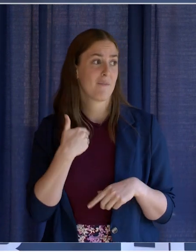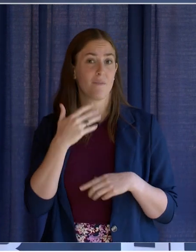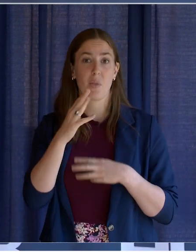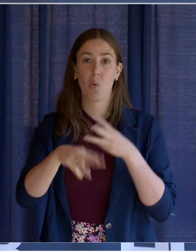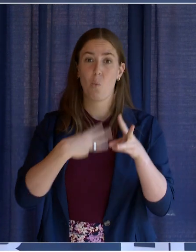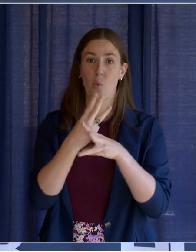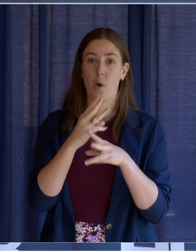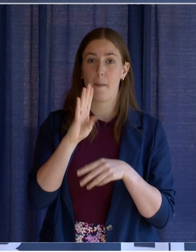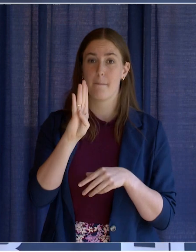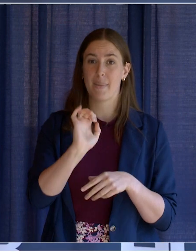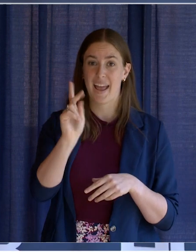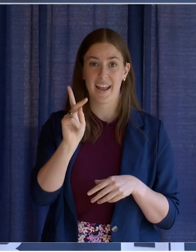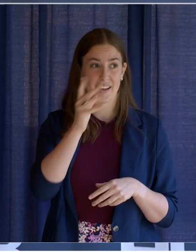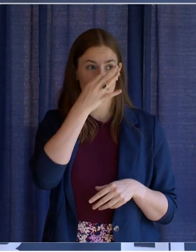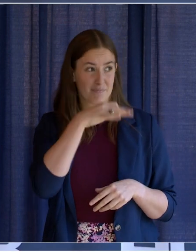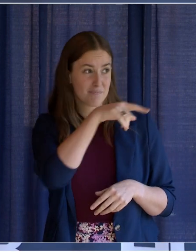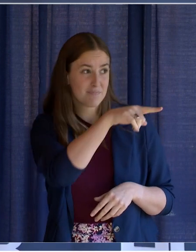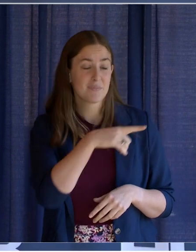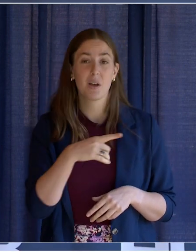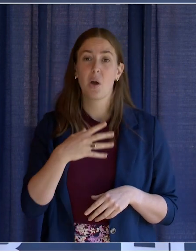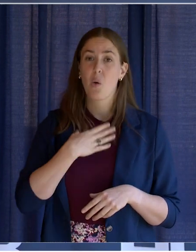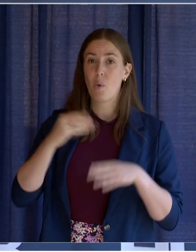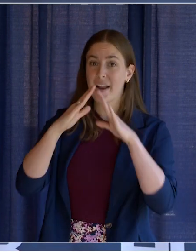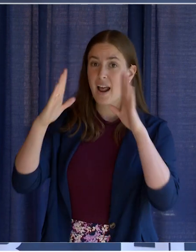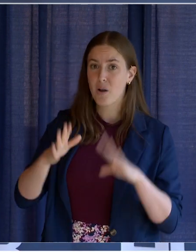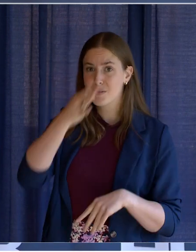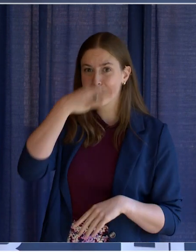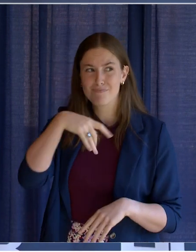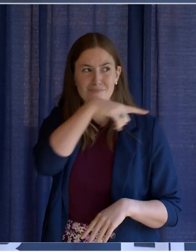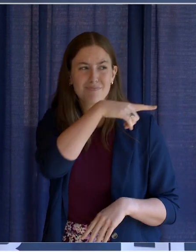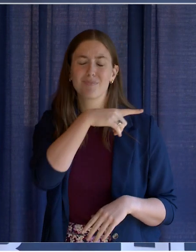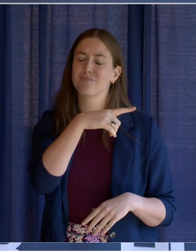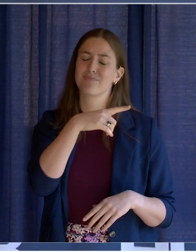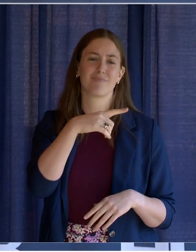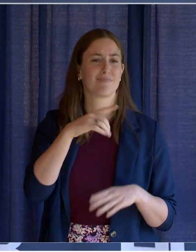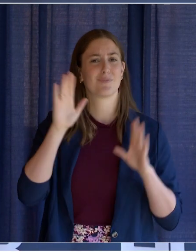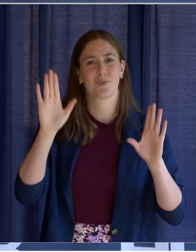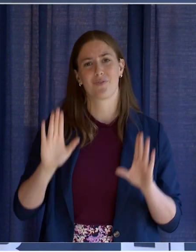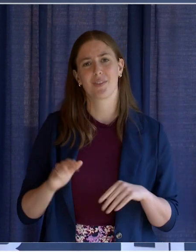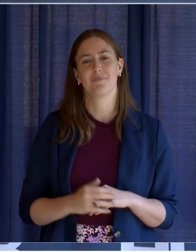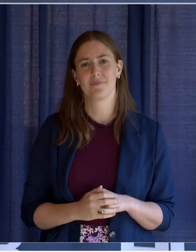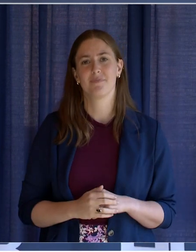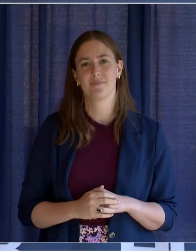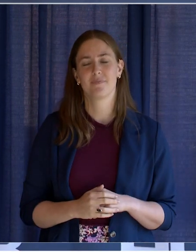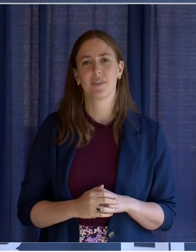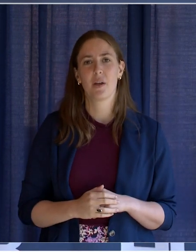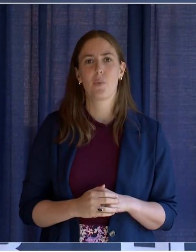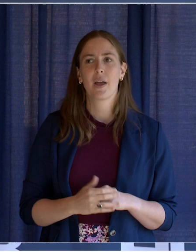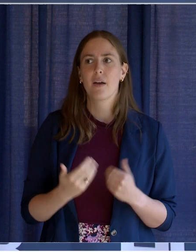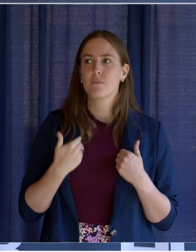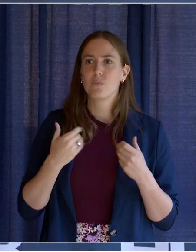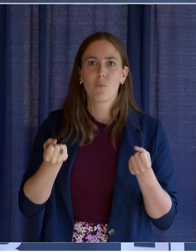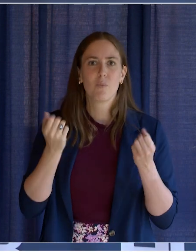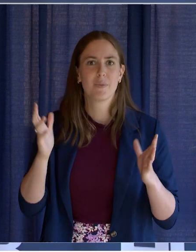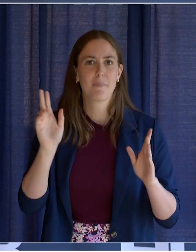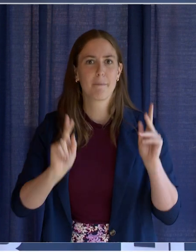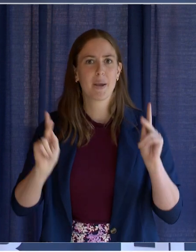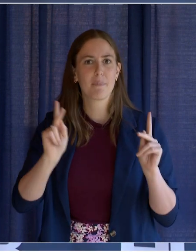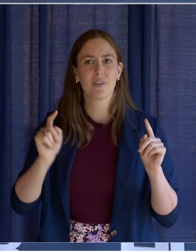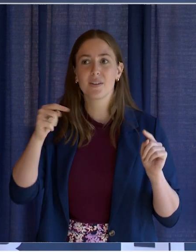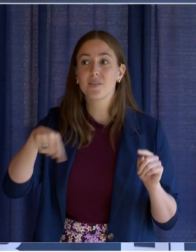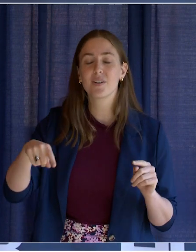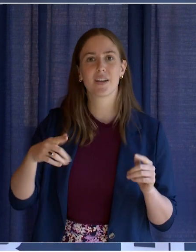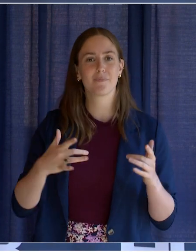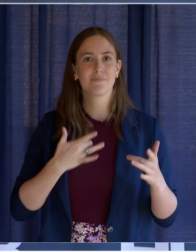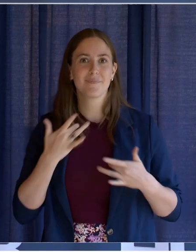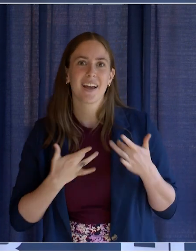We are just down the street from the White House. It's wonderful. We have the people. who are so eager to come into work every day